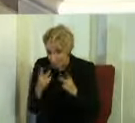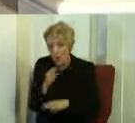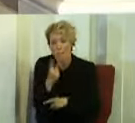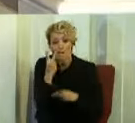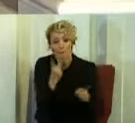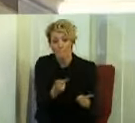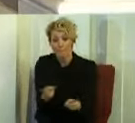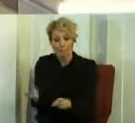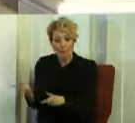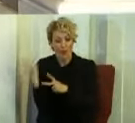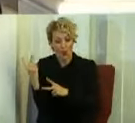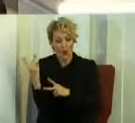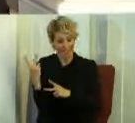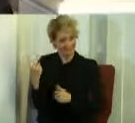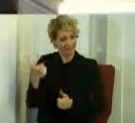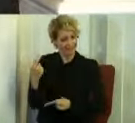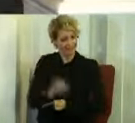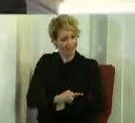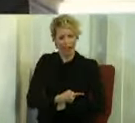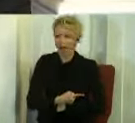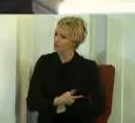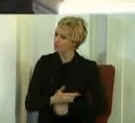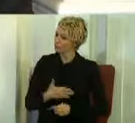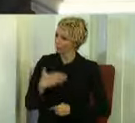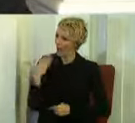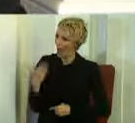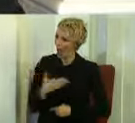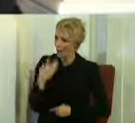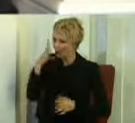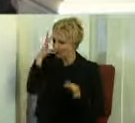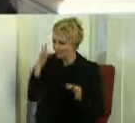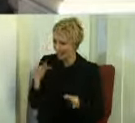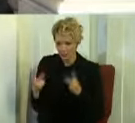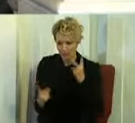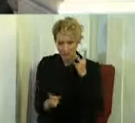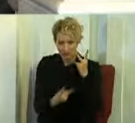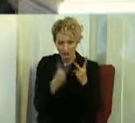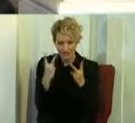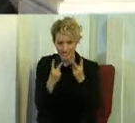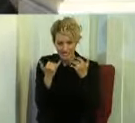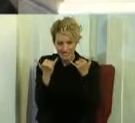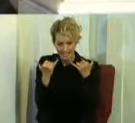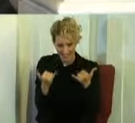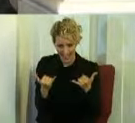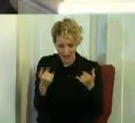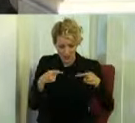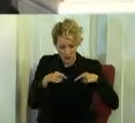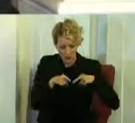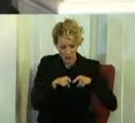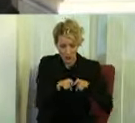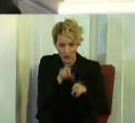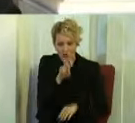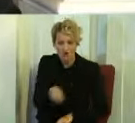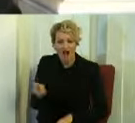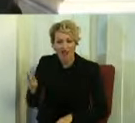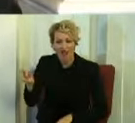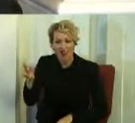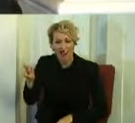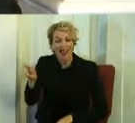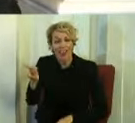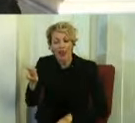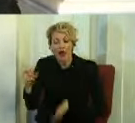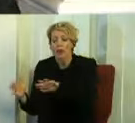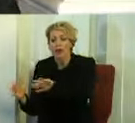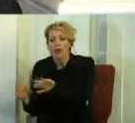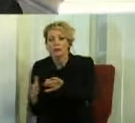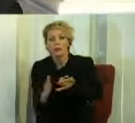are delighted that you chose to make Founders MCC one of your stops during your Memorial Day weekend. I